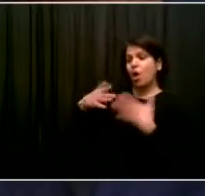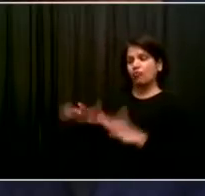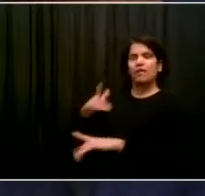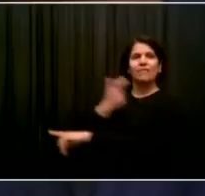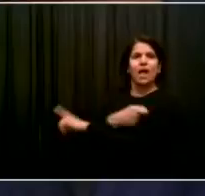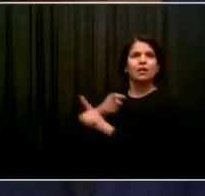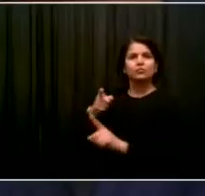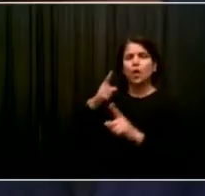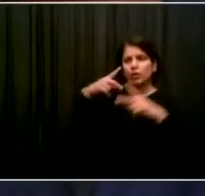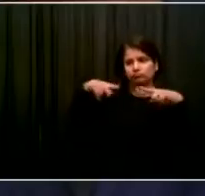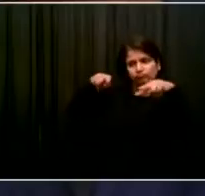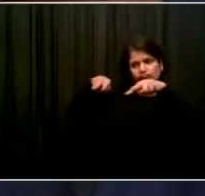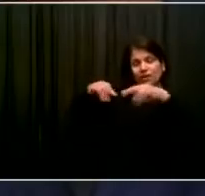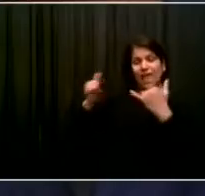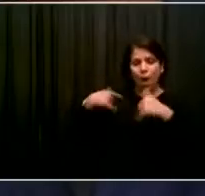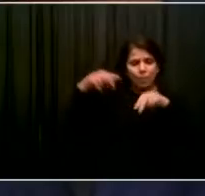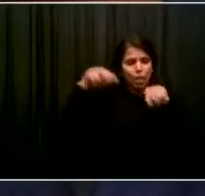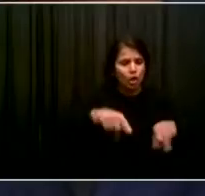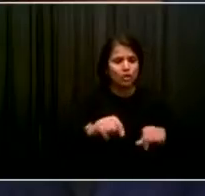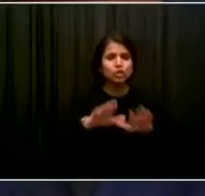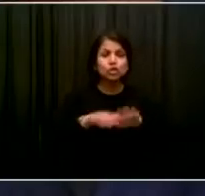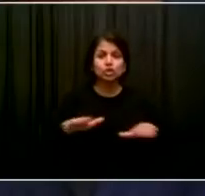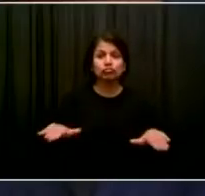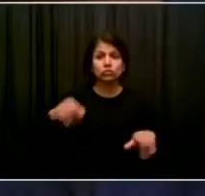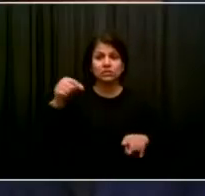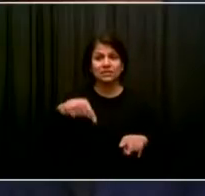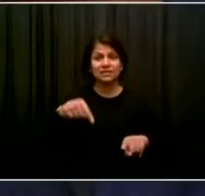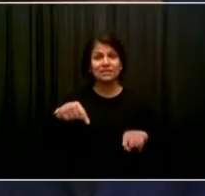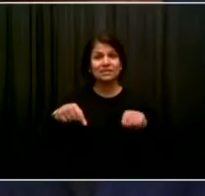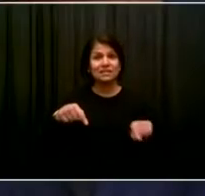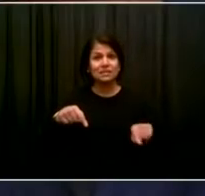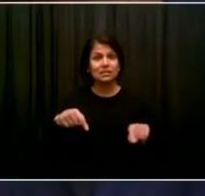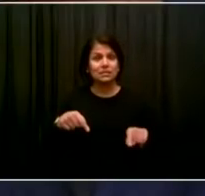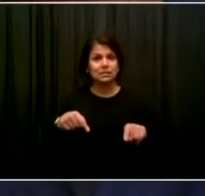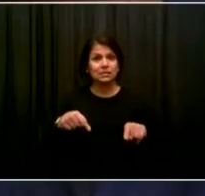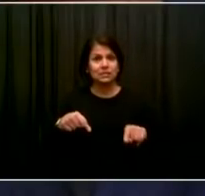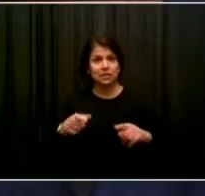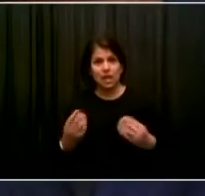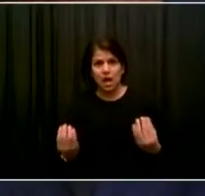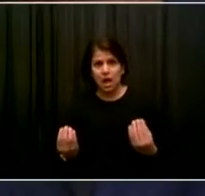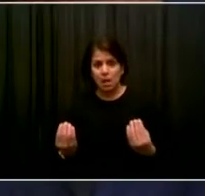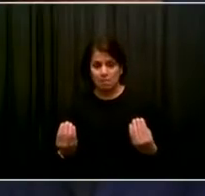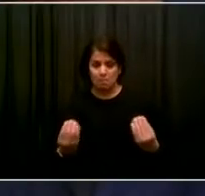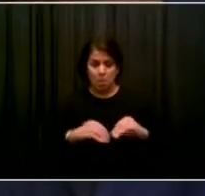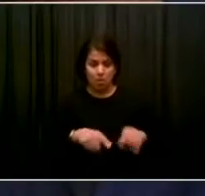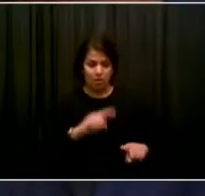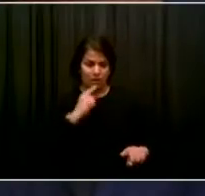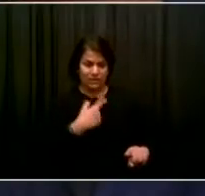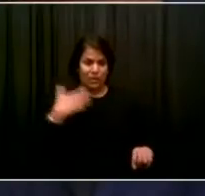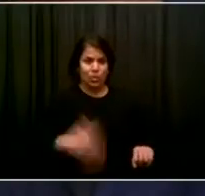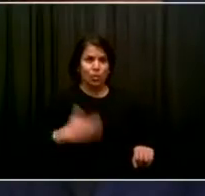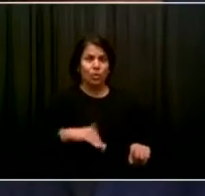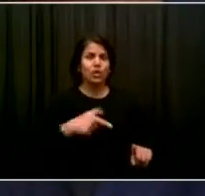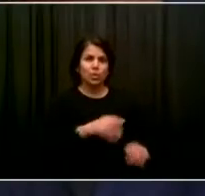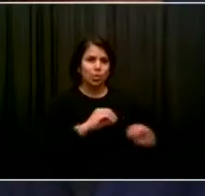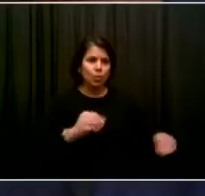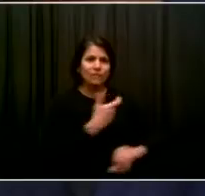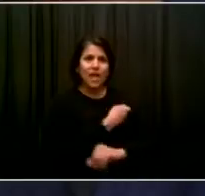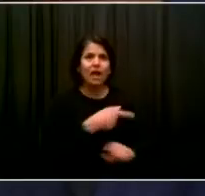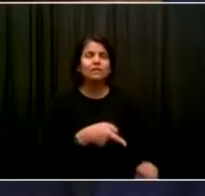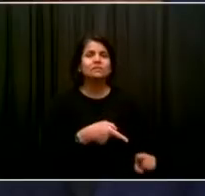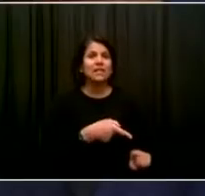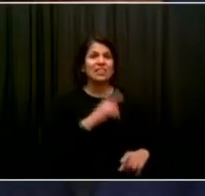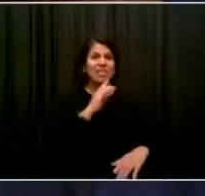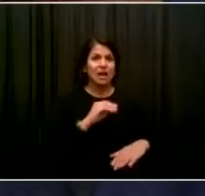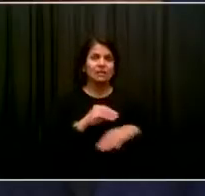children that are dealing with more severe cases. That is what the chancellor is examining. How do we